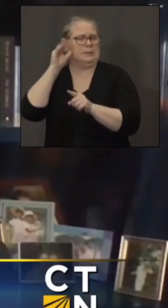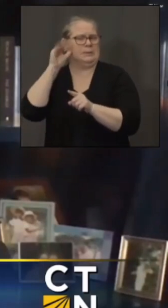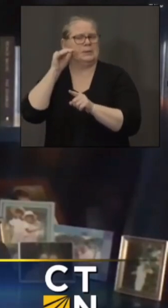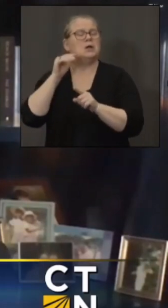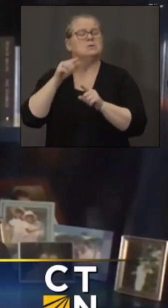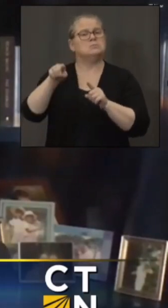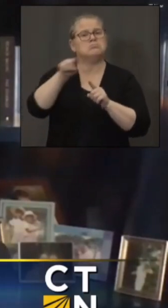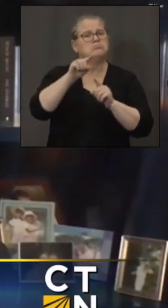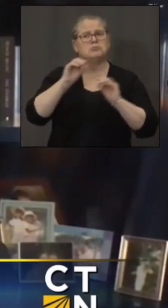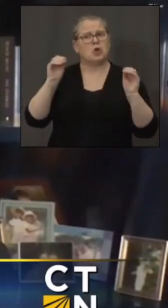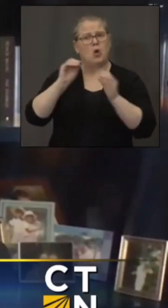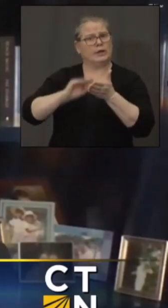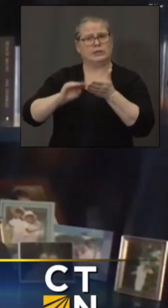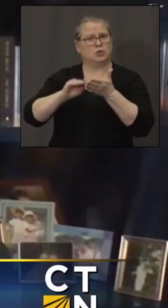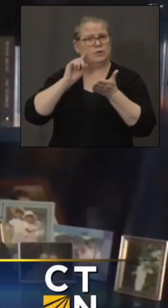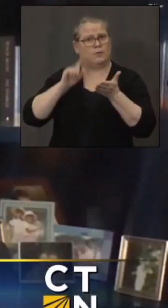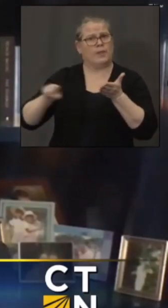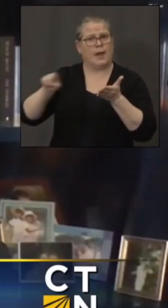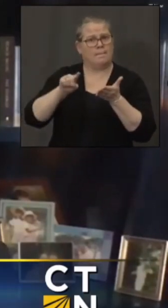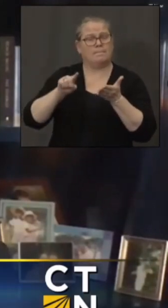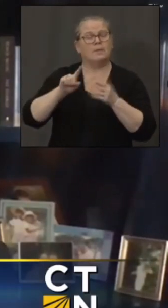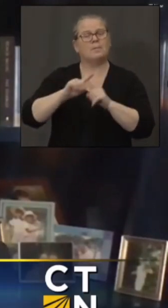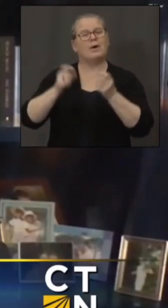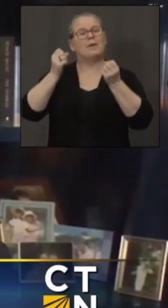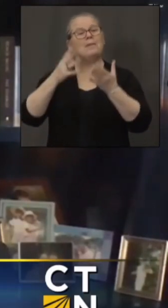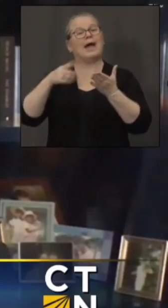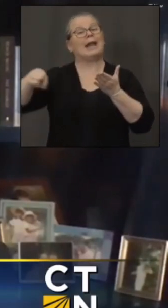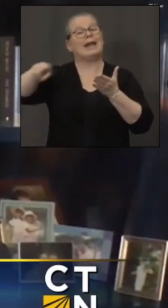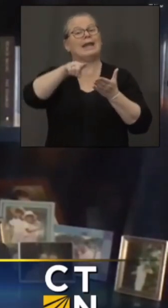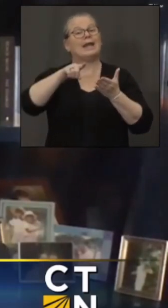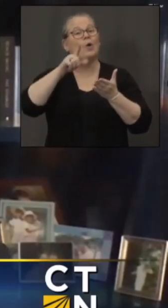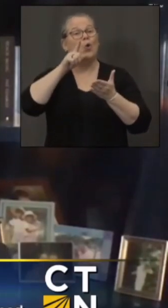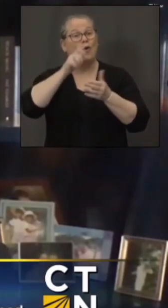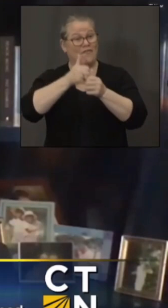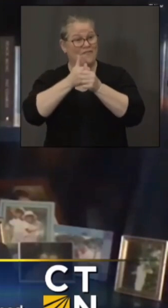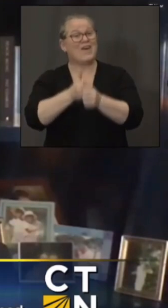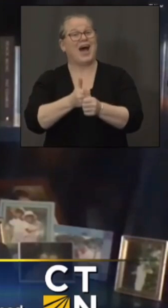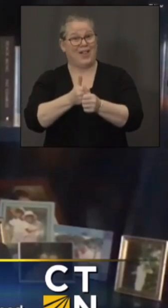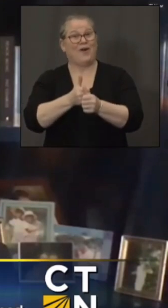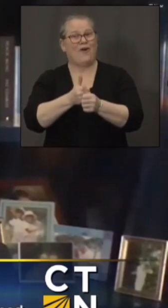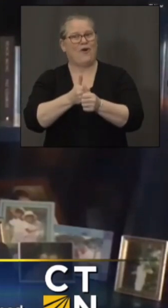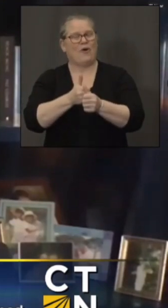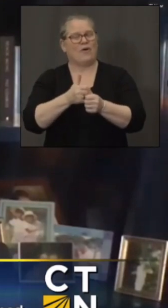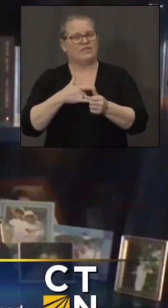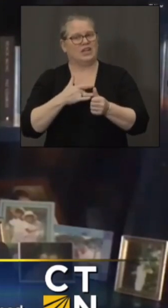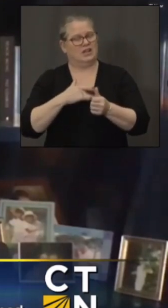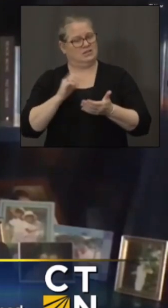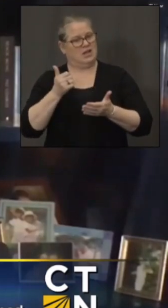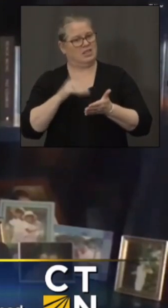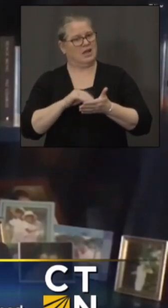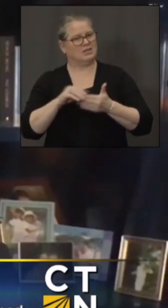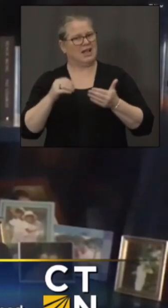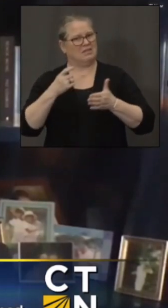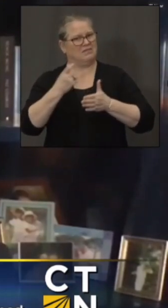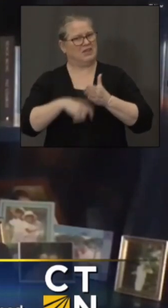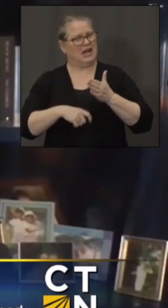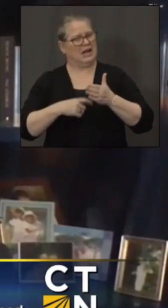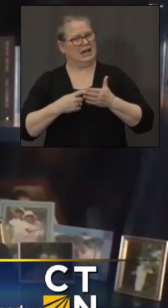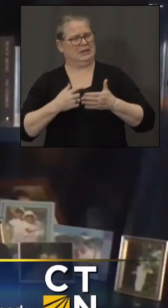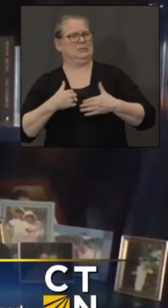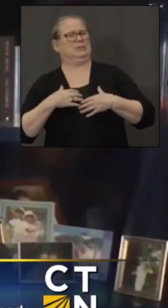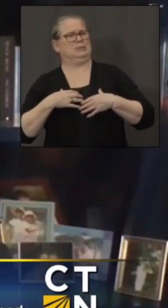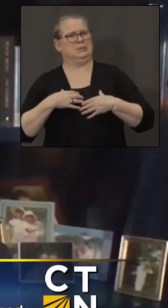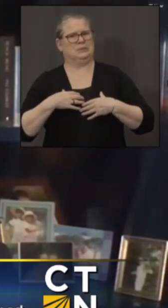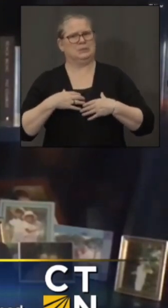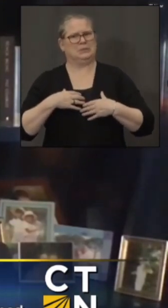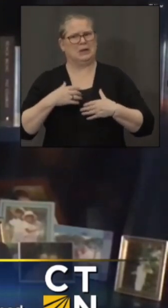this new $10,000 fine as maybe unhelpful messaging as they're trying to sort of convince consumers that their